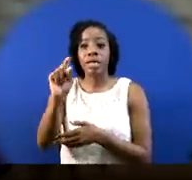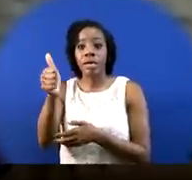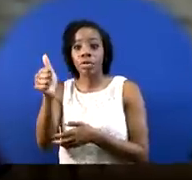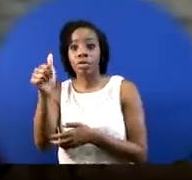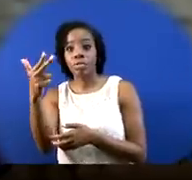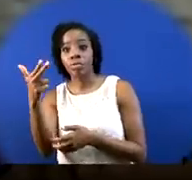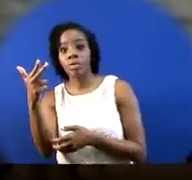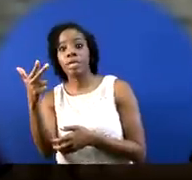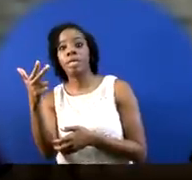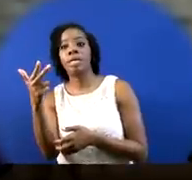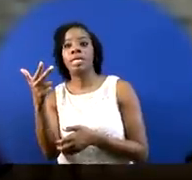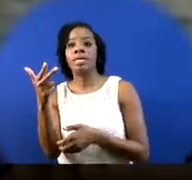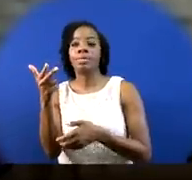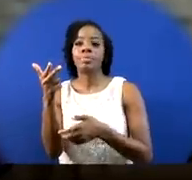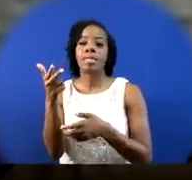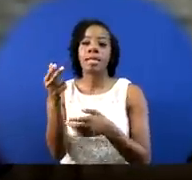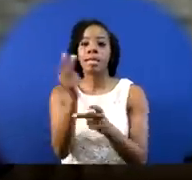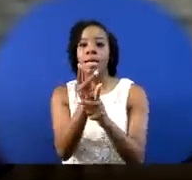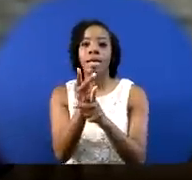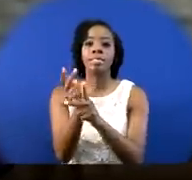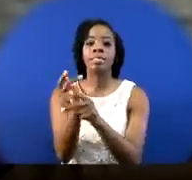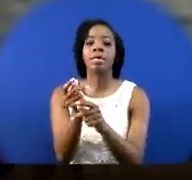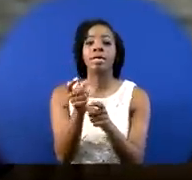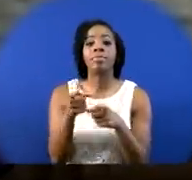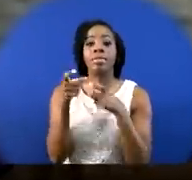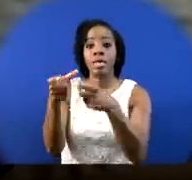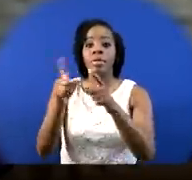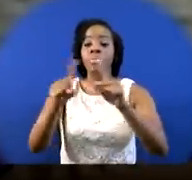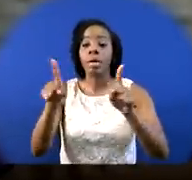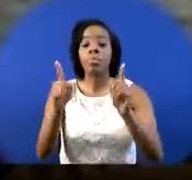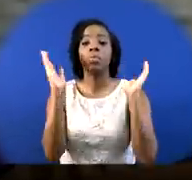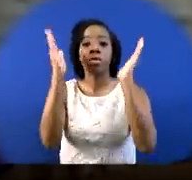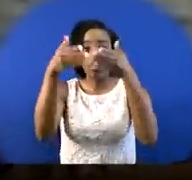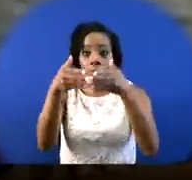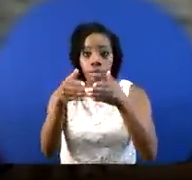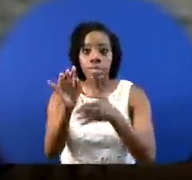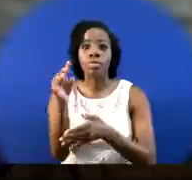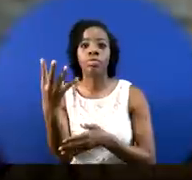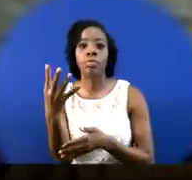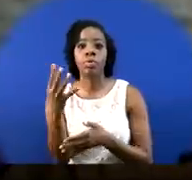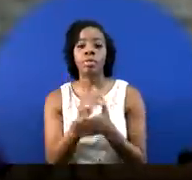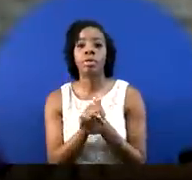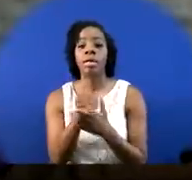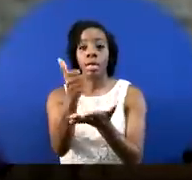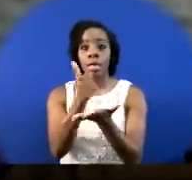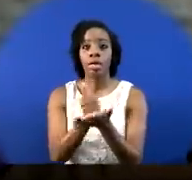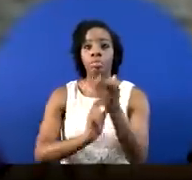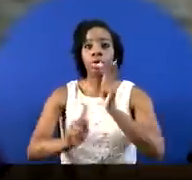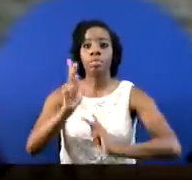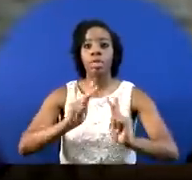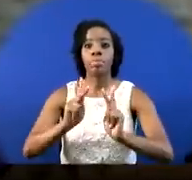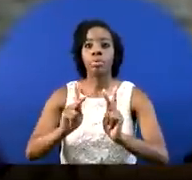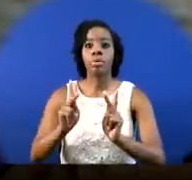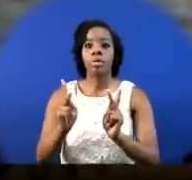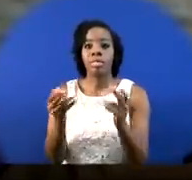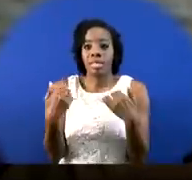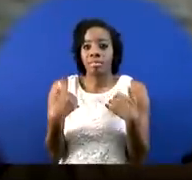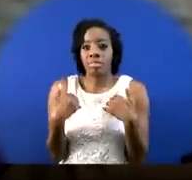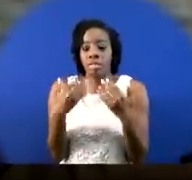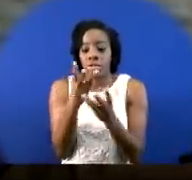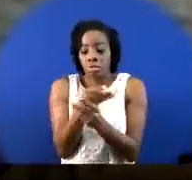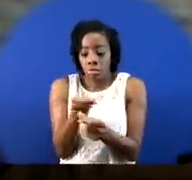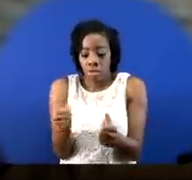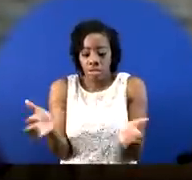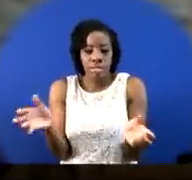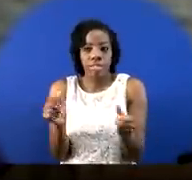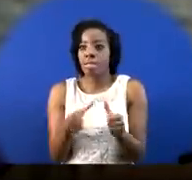must pay special attention to this fourth area whereby we might help those who have lost every single thing they have ever possessed or owned. And